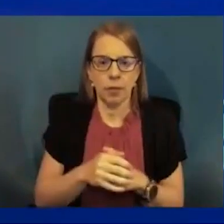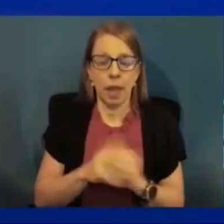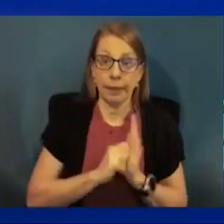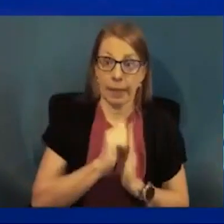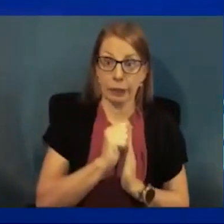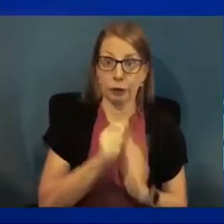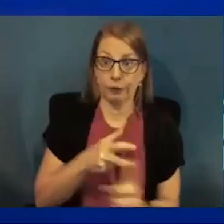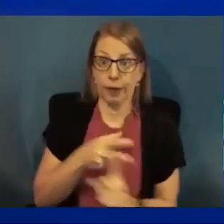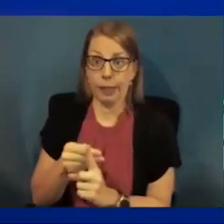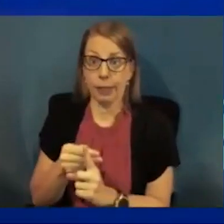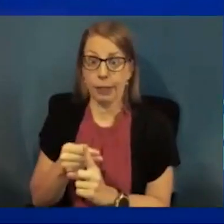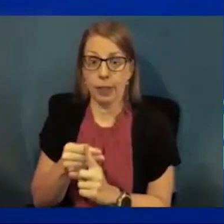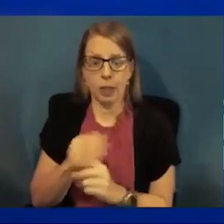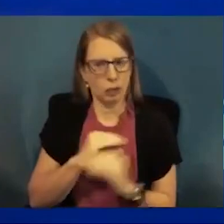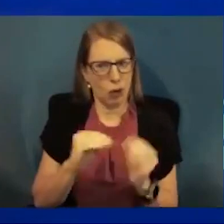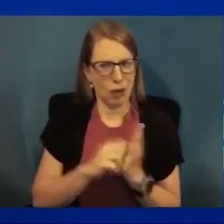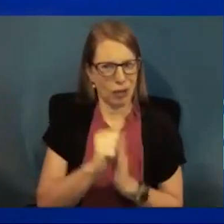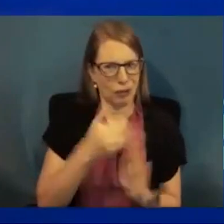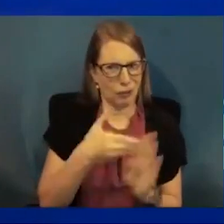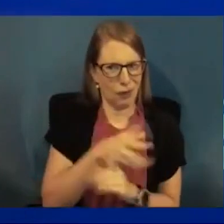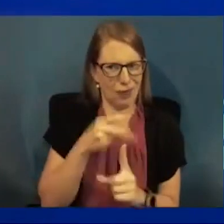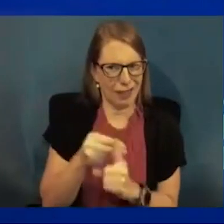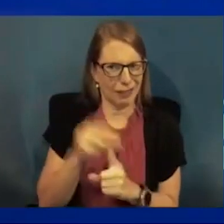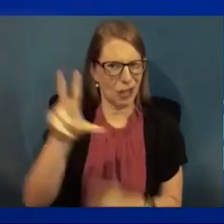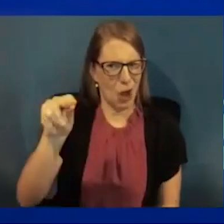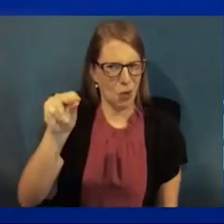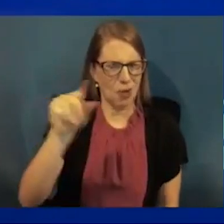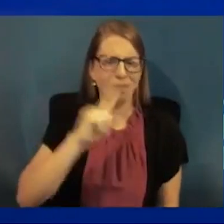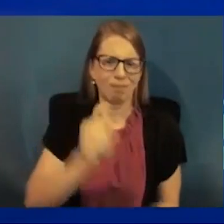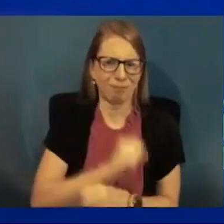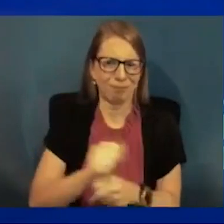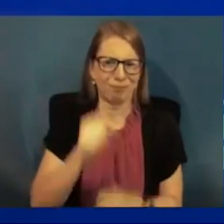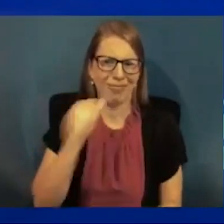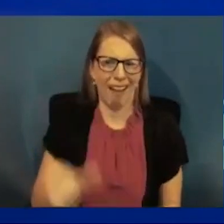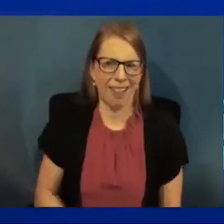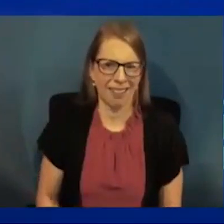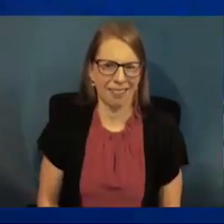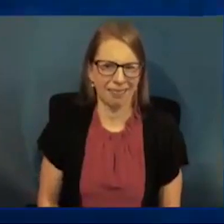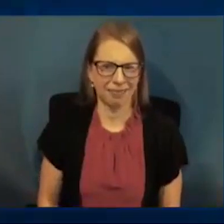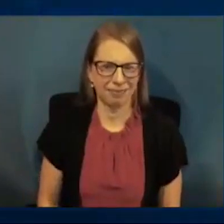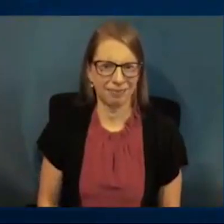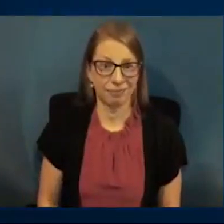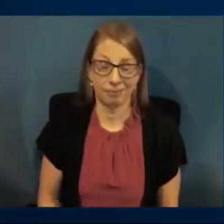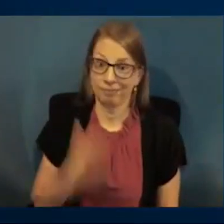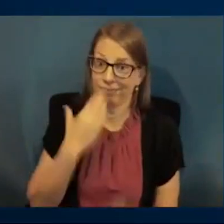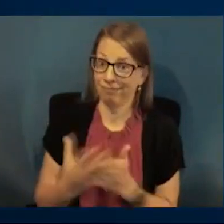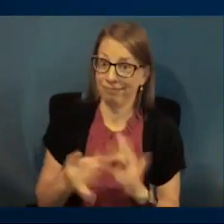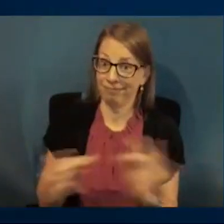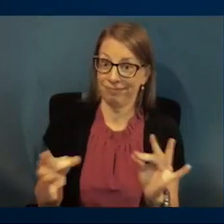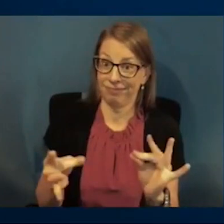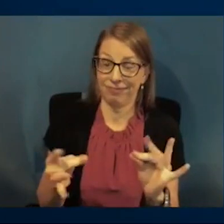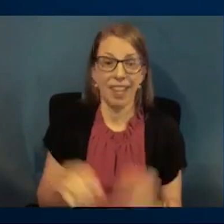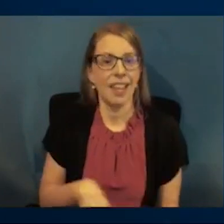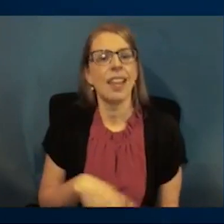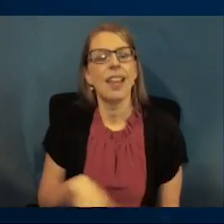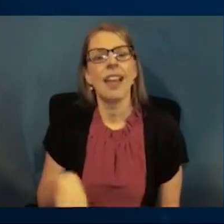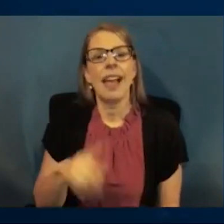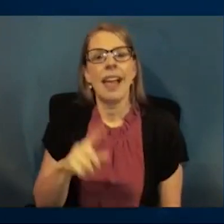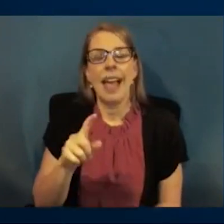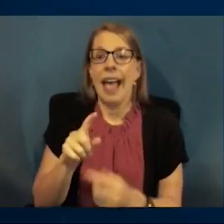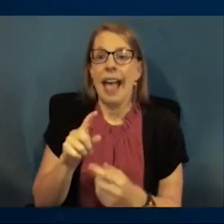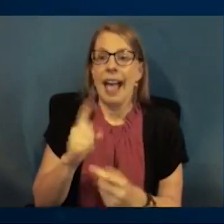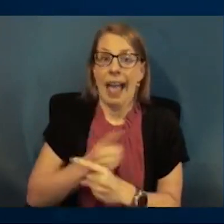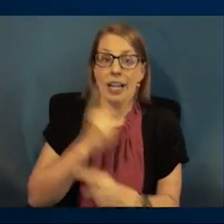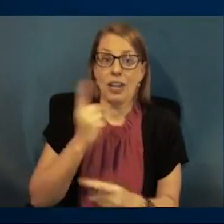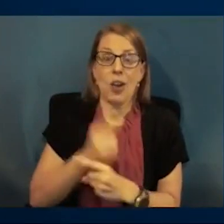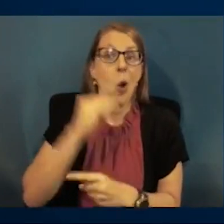before vaccination? No, that's just not true. Yeah, well said. All right, how accurate are home testing I'm on a kits? rant. That's all right. Go. It's